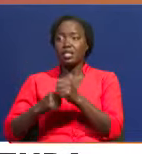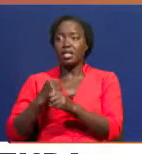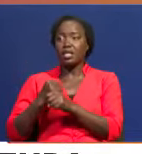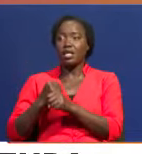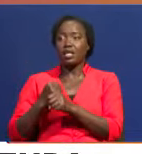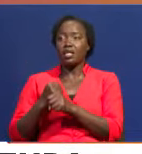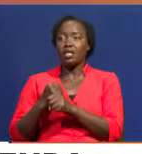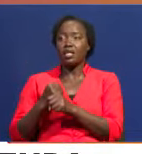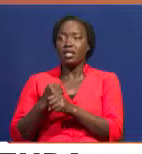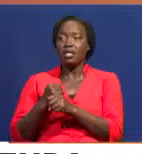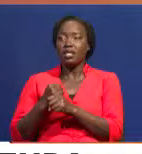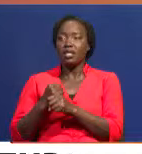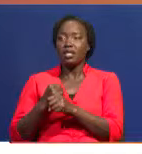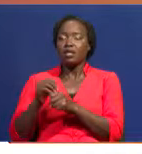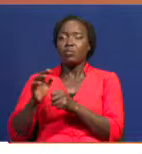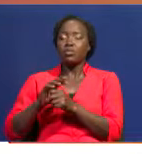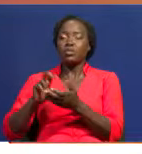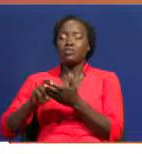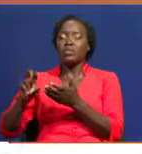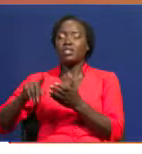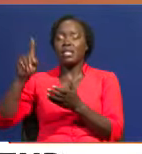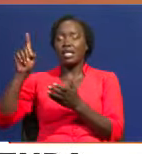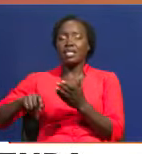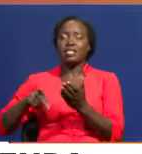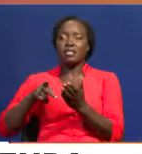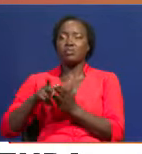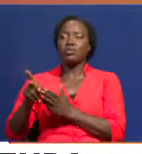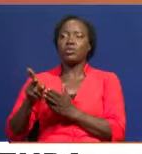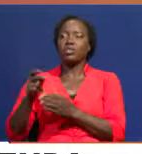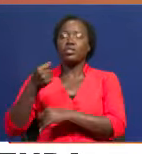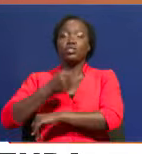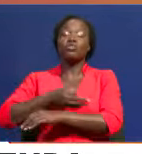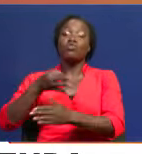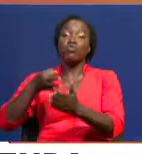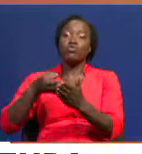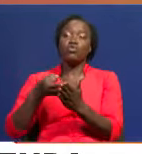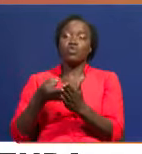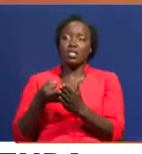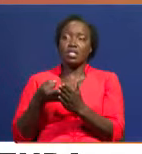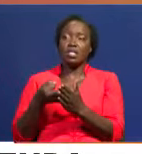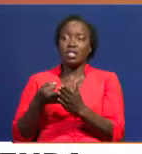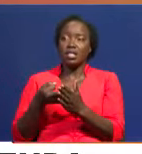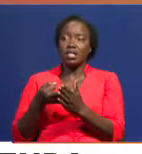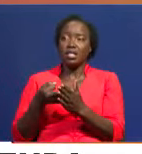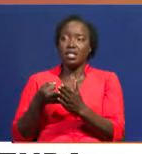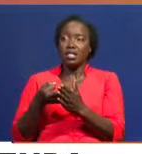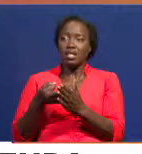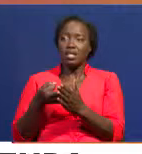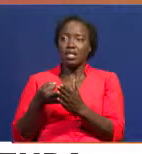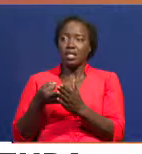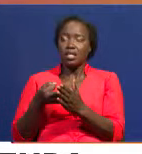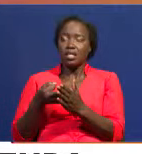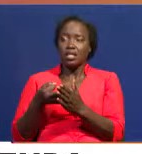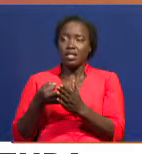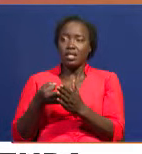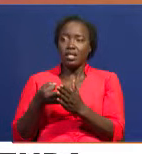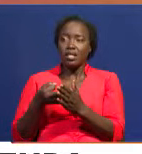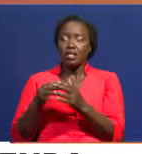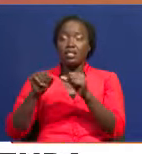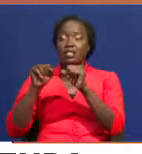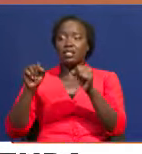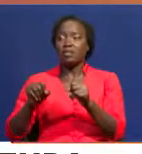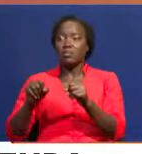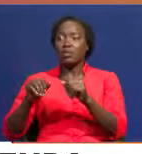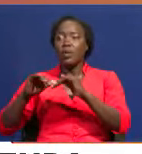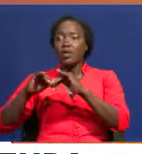not deferred because they can't afford the school fees that are to be set place. Because if you look at the model, it's